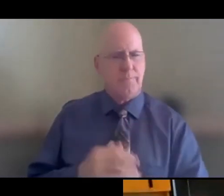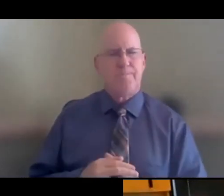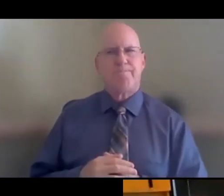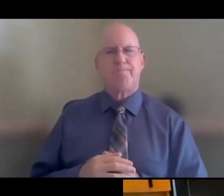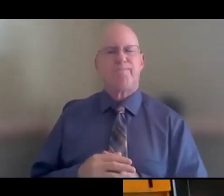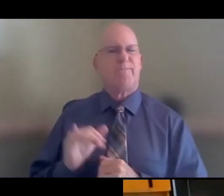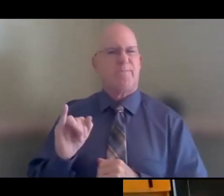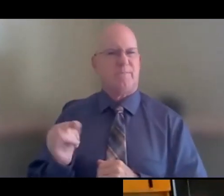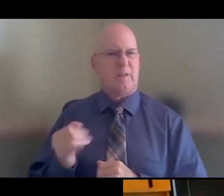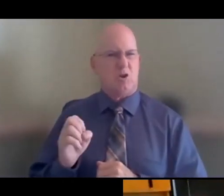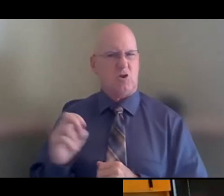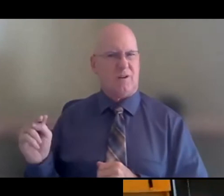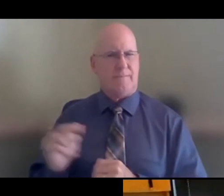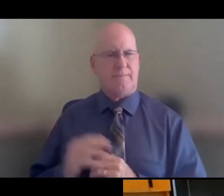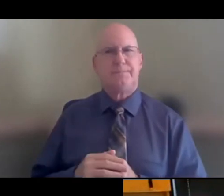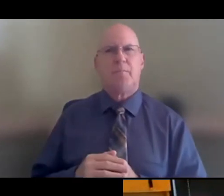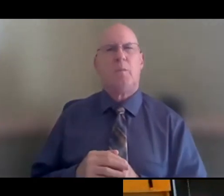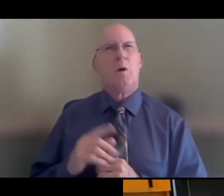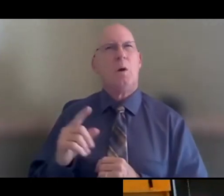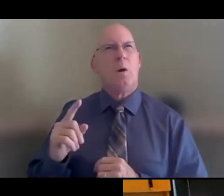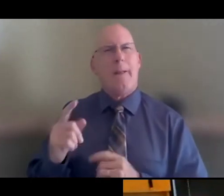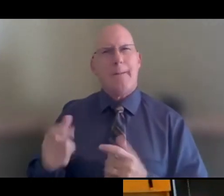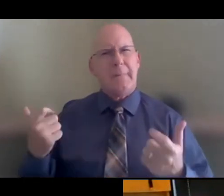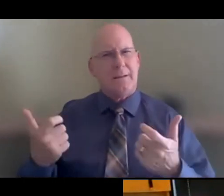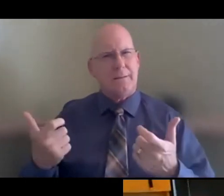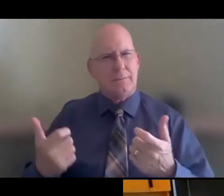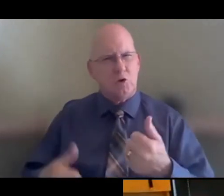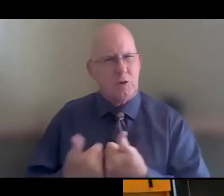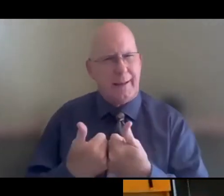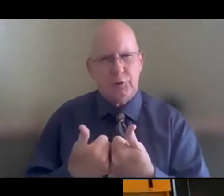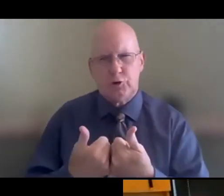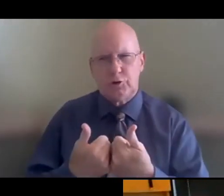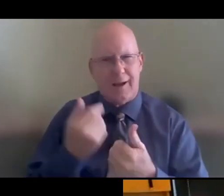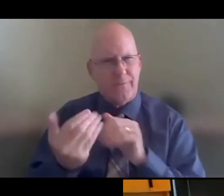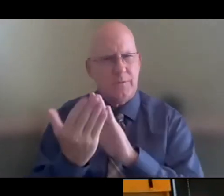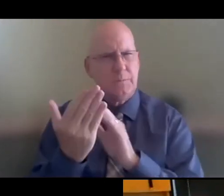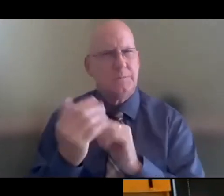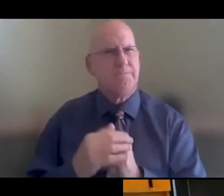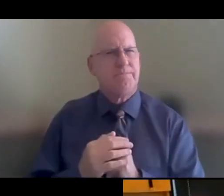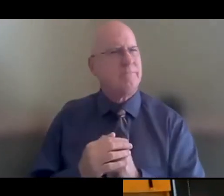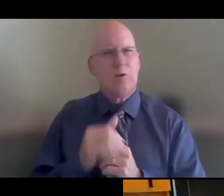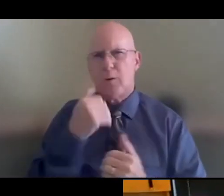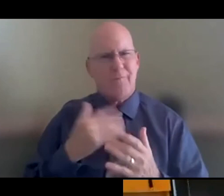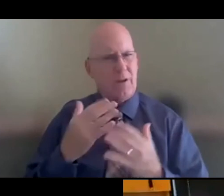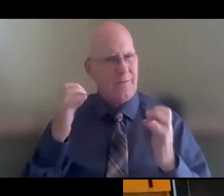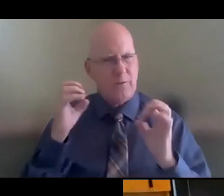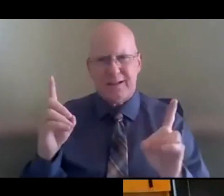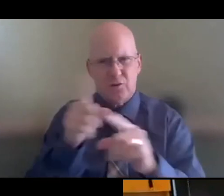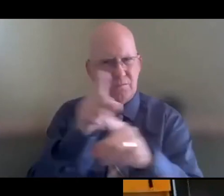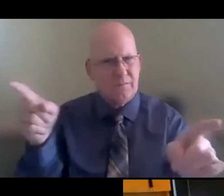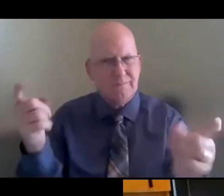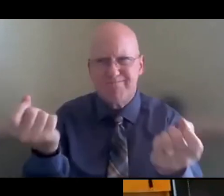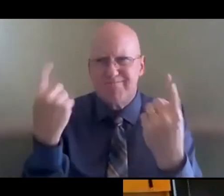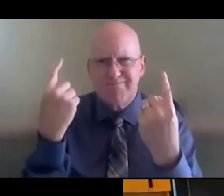when talking to people about ABLE accounts is that they just don't have the information. You know, if I don't go out and do a presentation and talk to